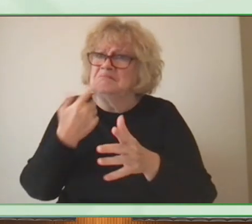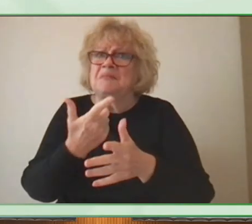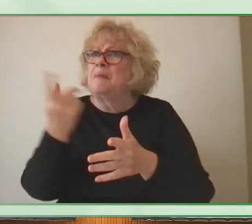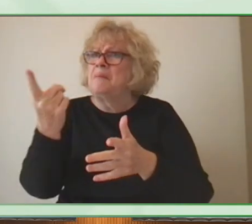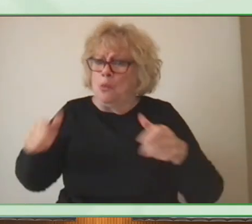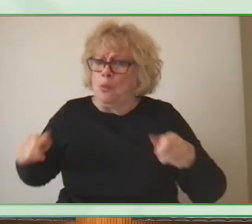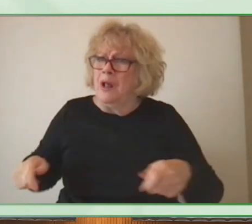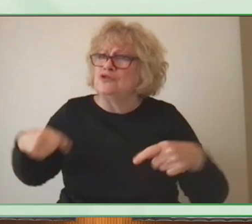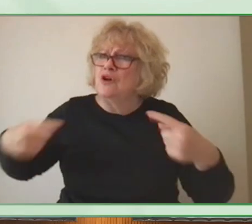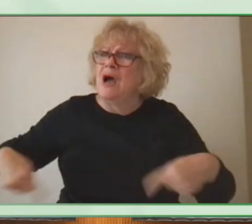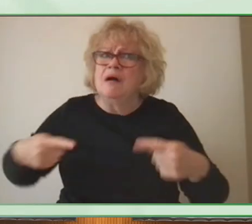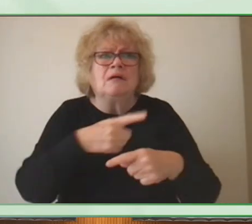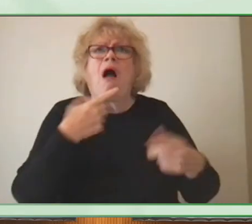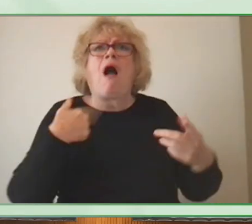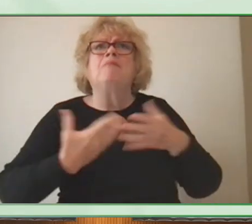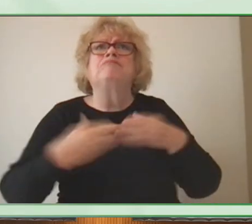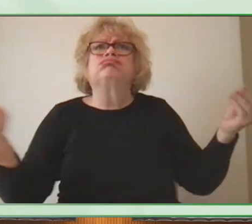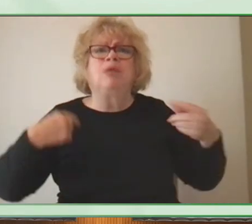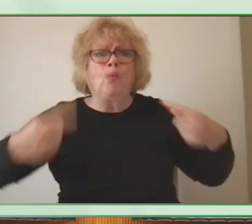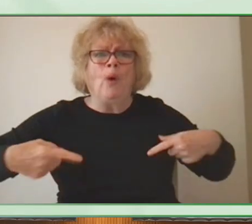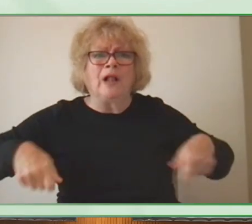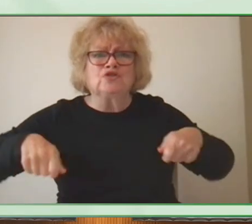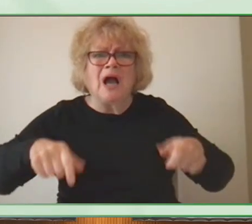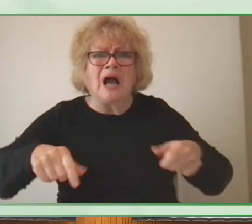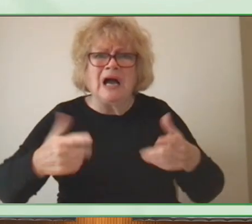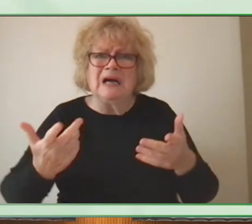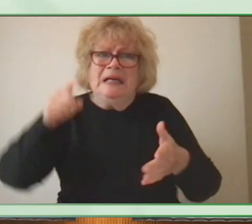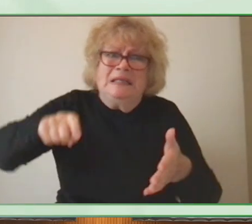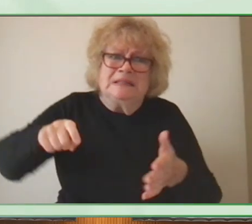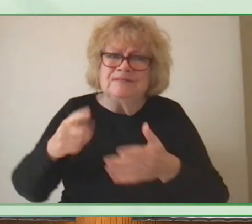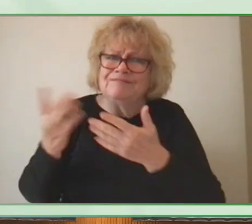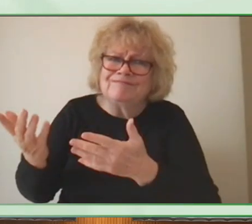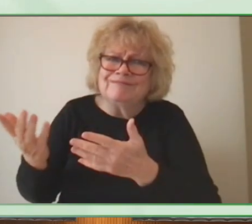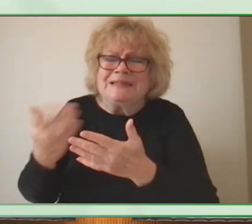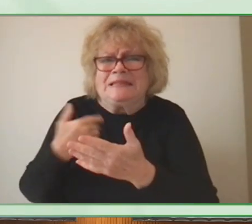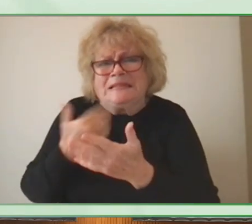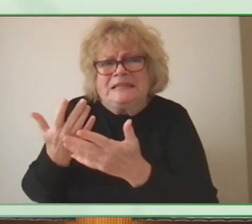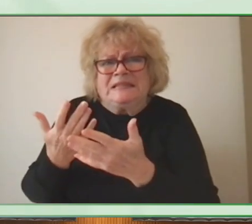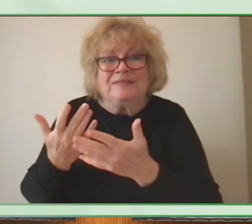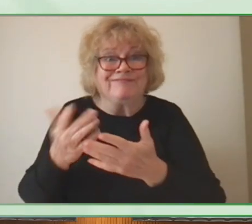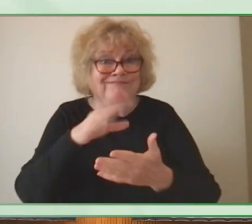about actions which we see we need